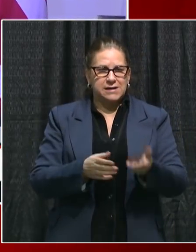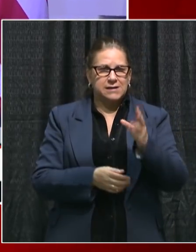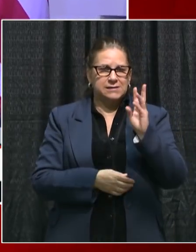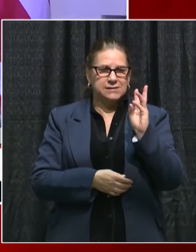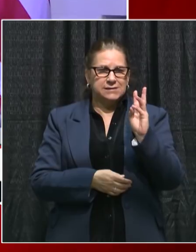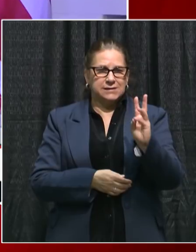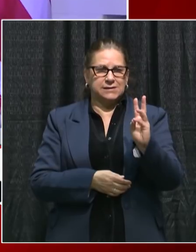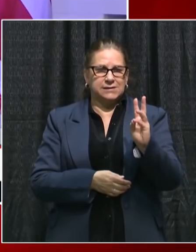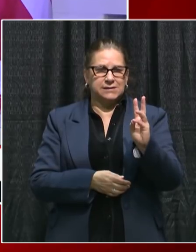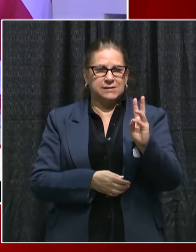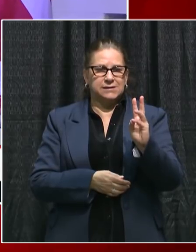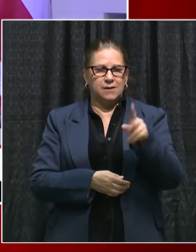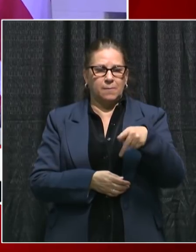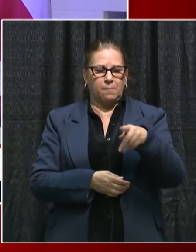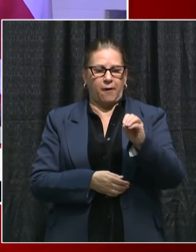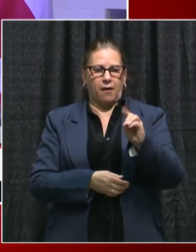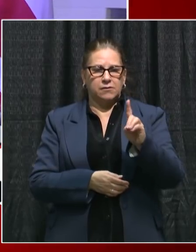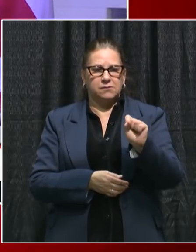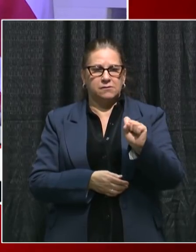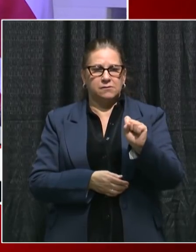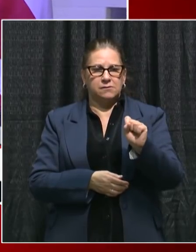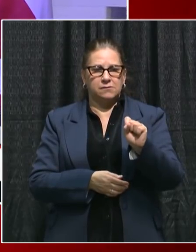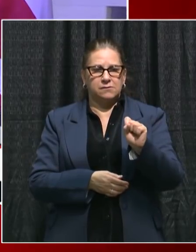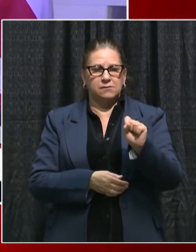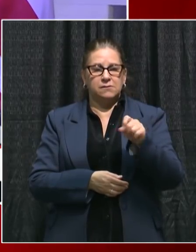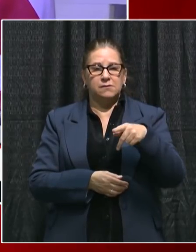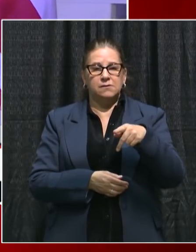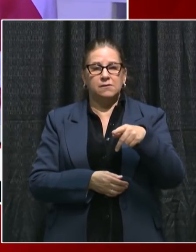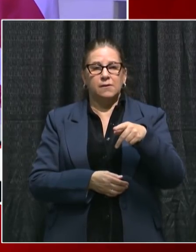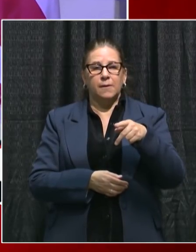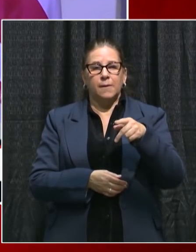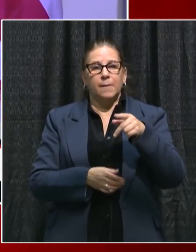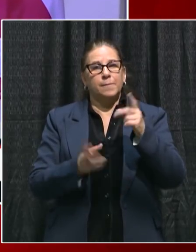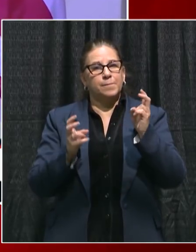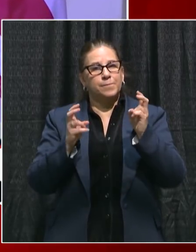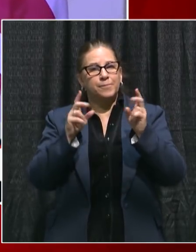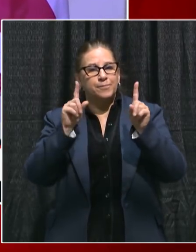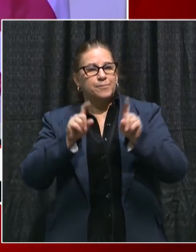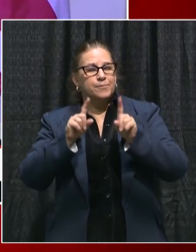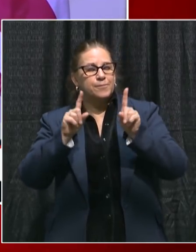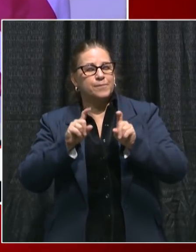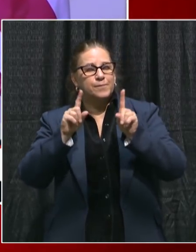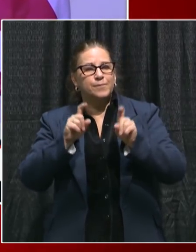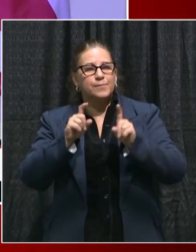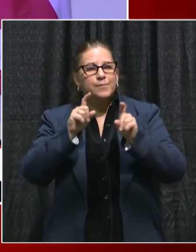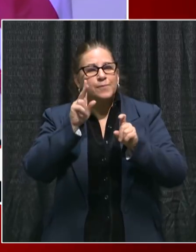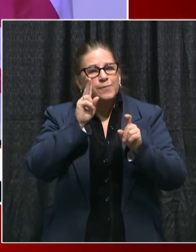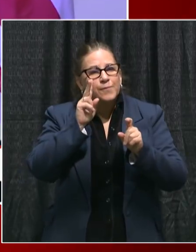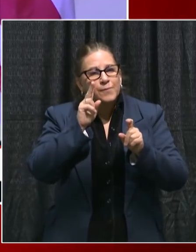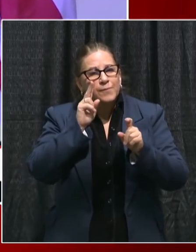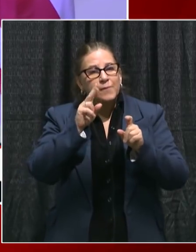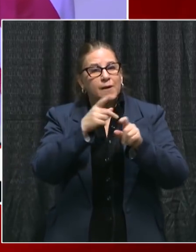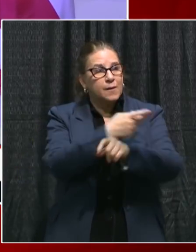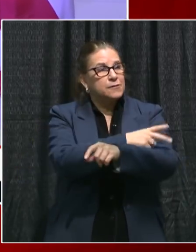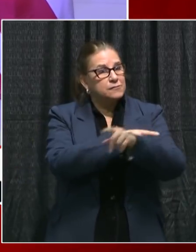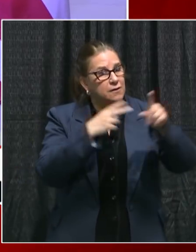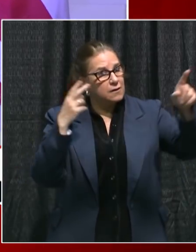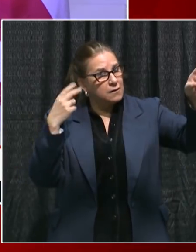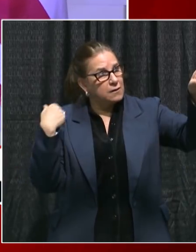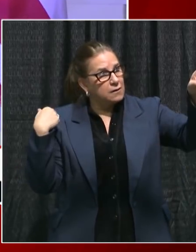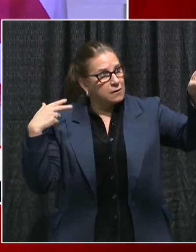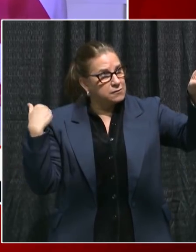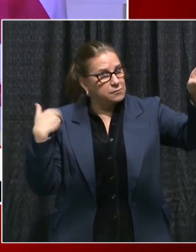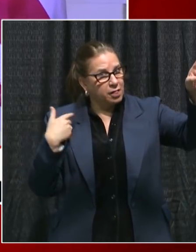them, that can house patients out external to the hospital, where we can